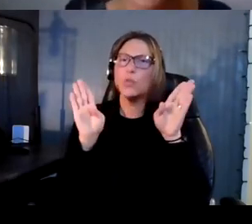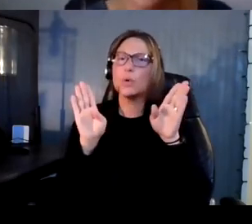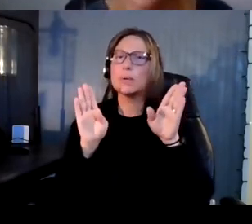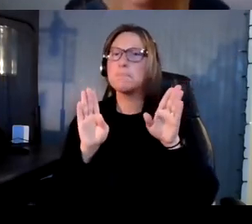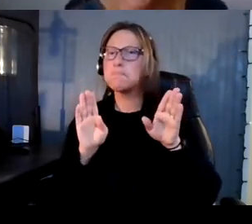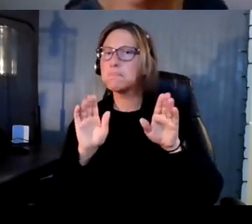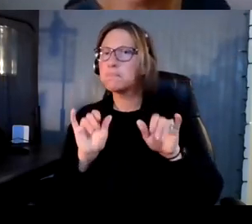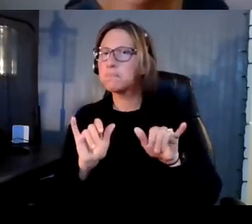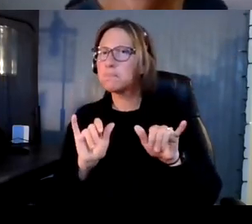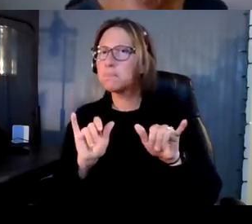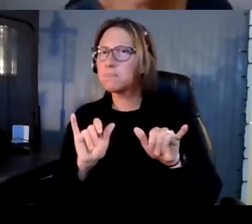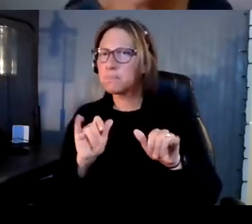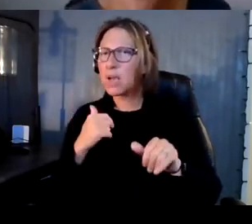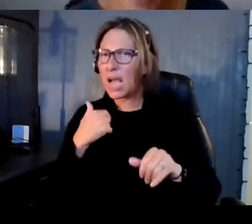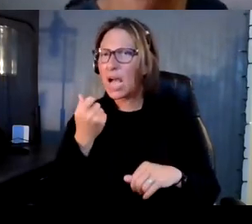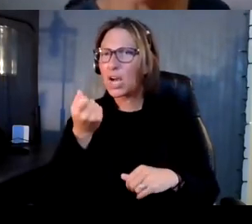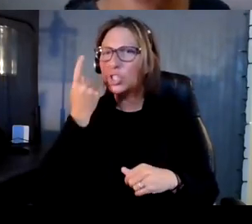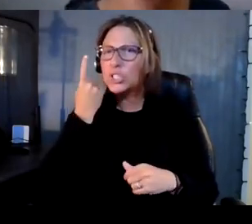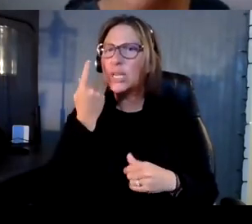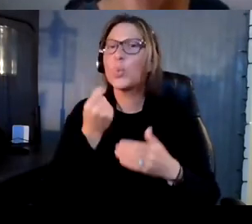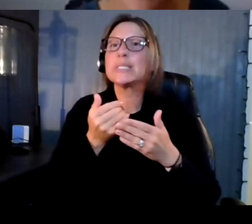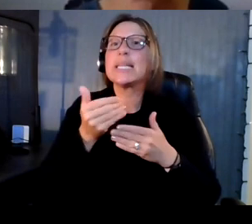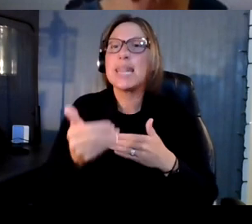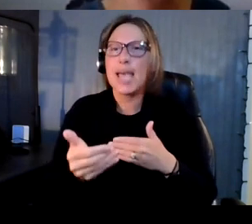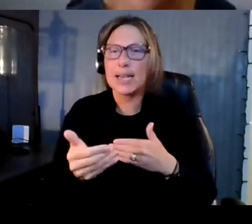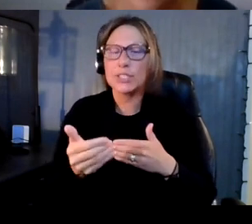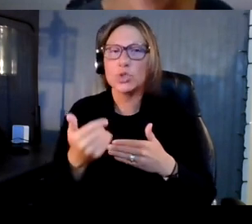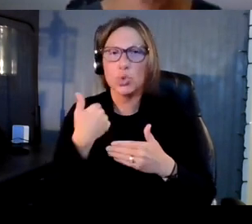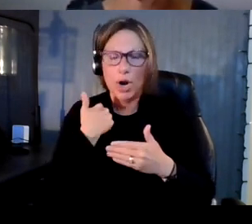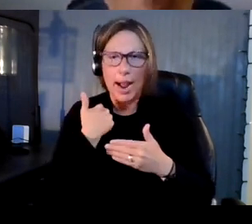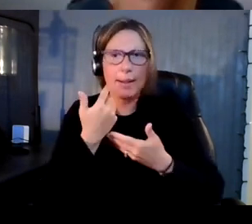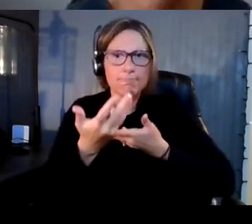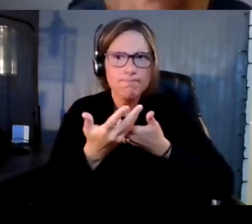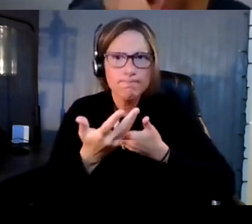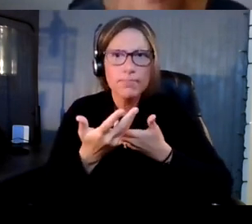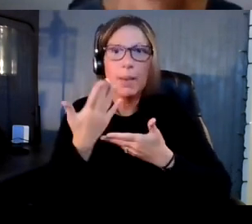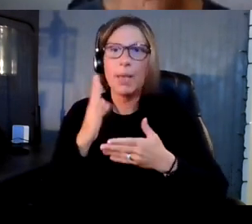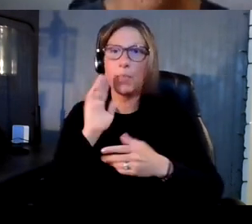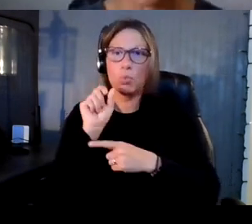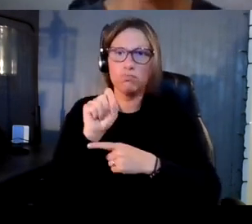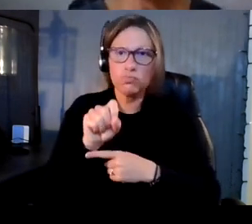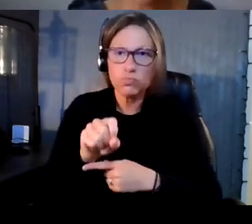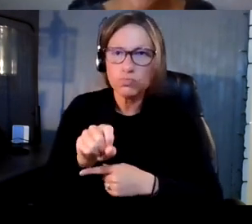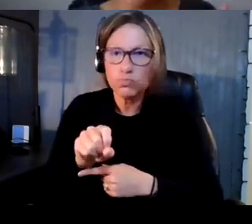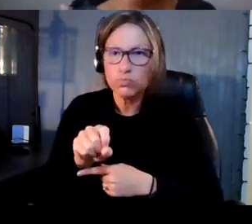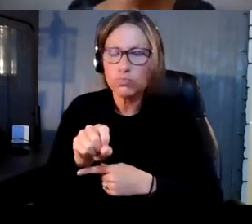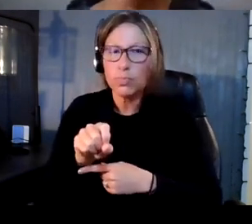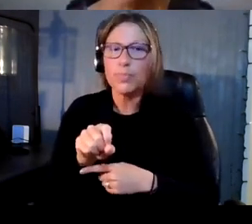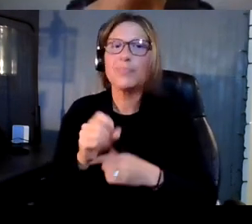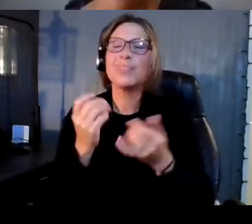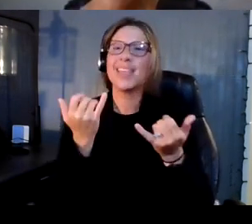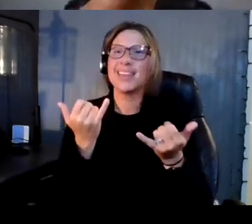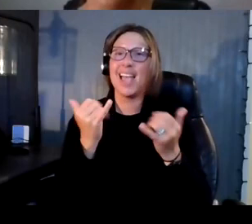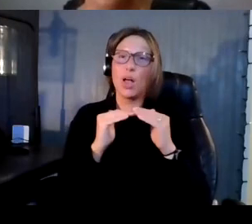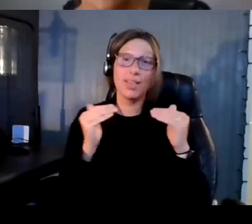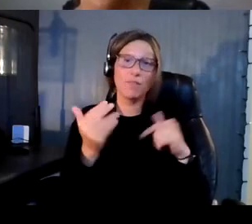that's, that I understand what's going to happen next, or I'm engaged. They may move their body forward. Now at level